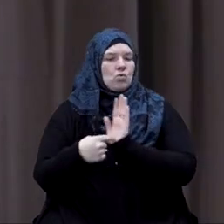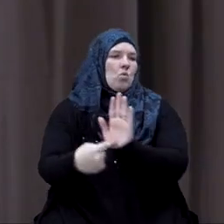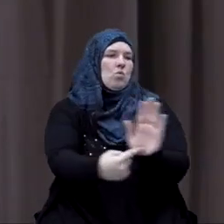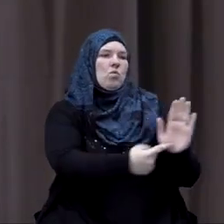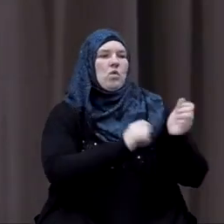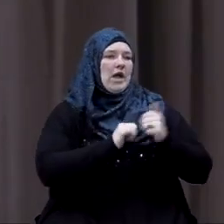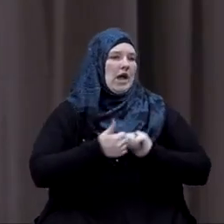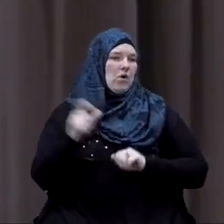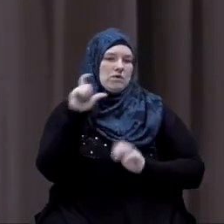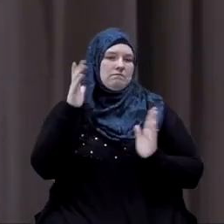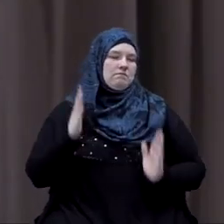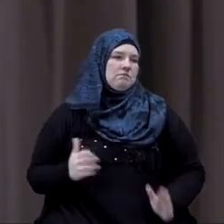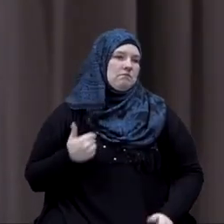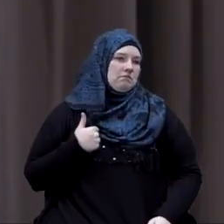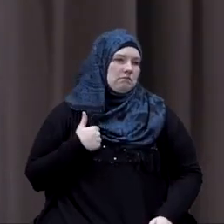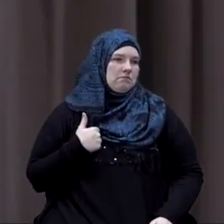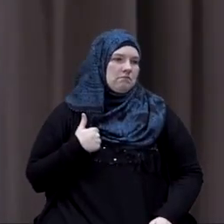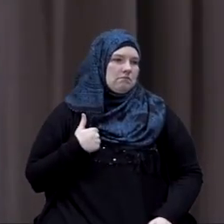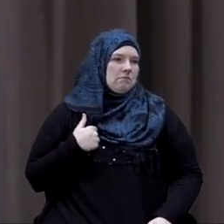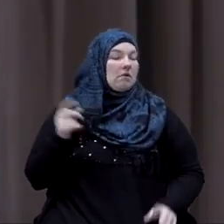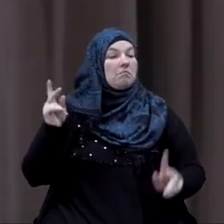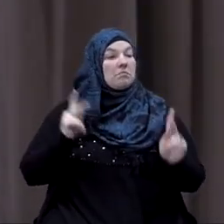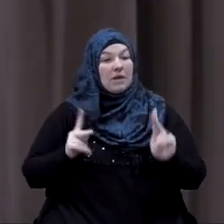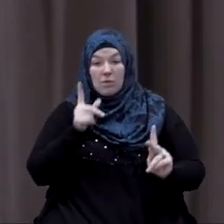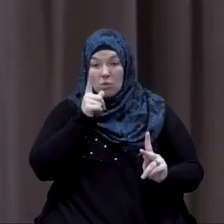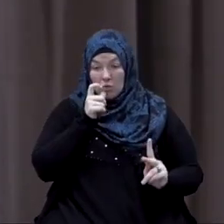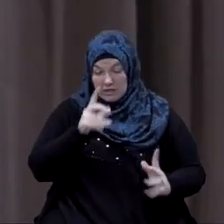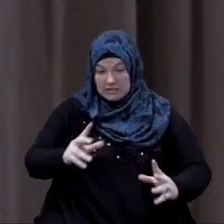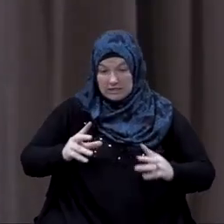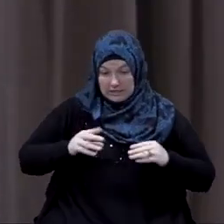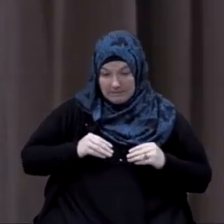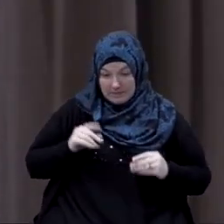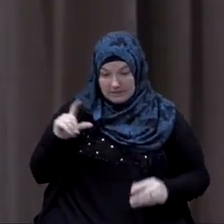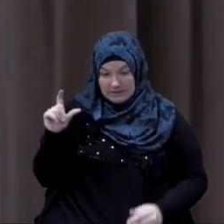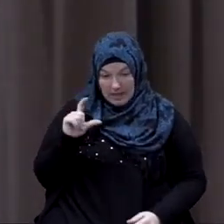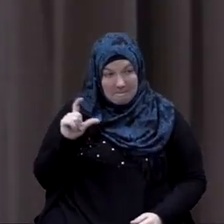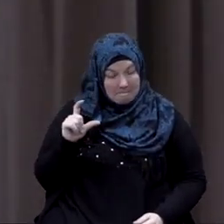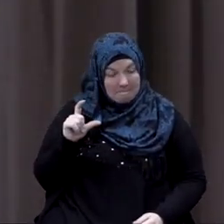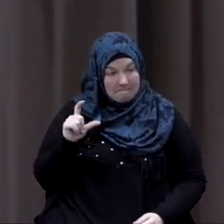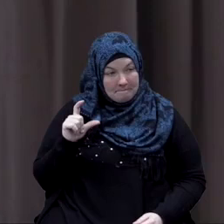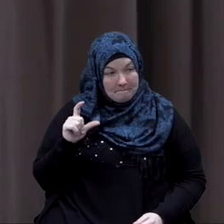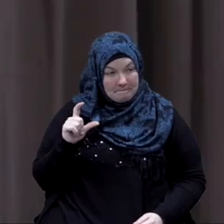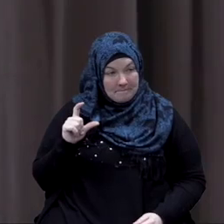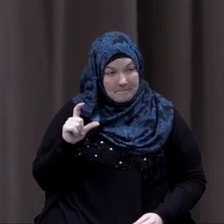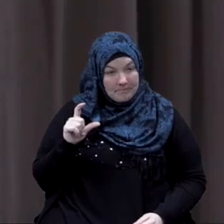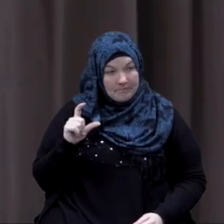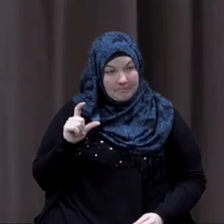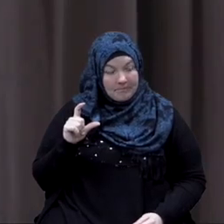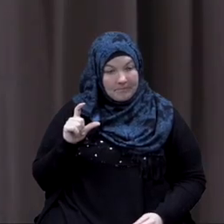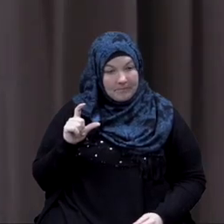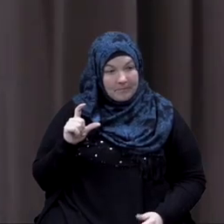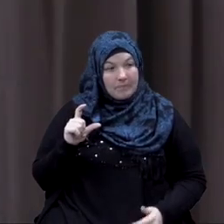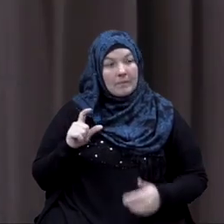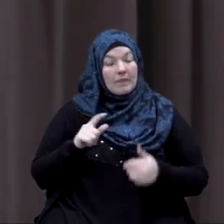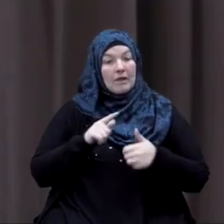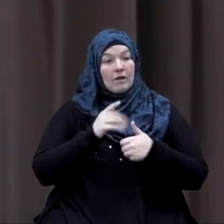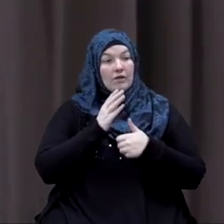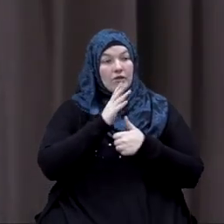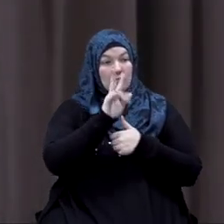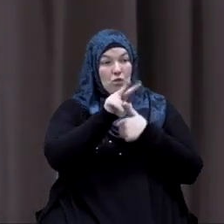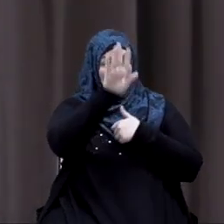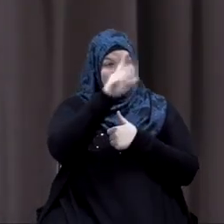model. People who accepted Islam after this generation and through this